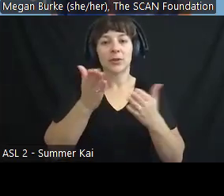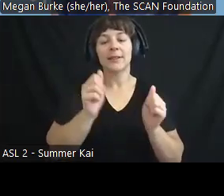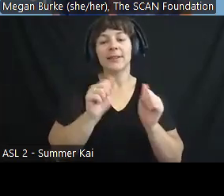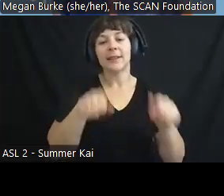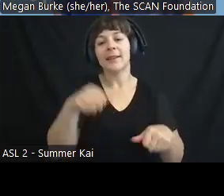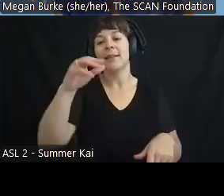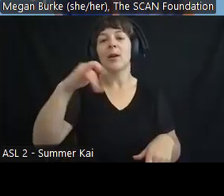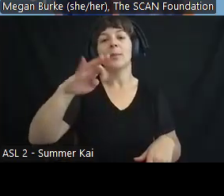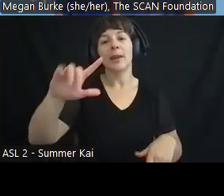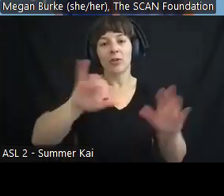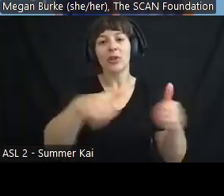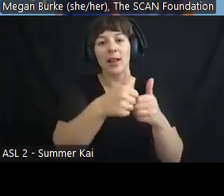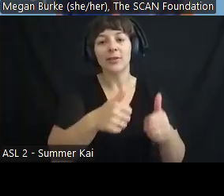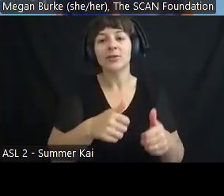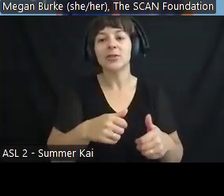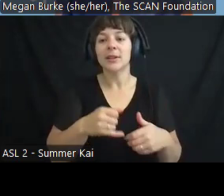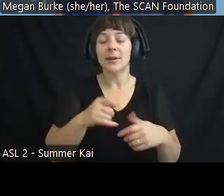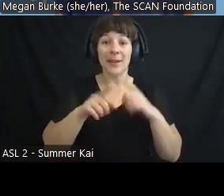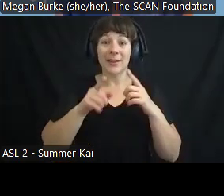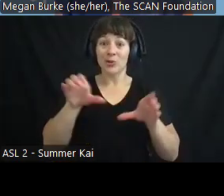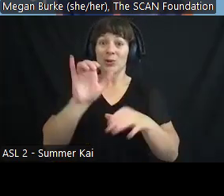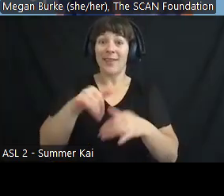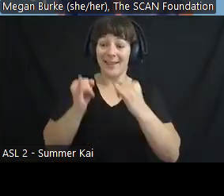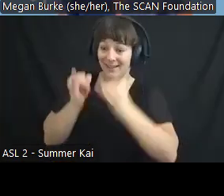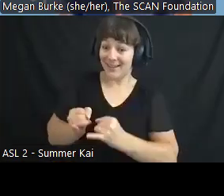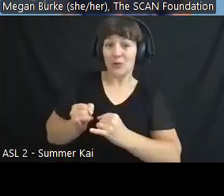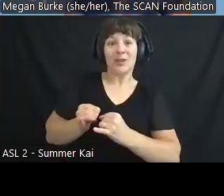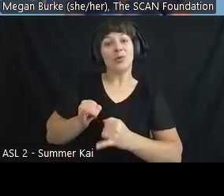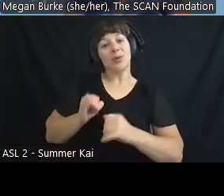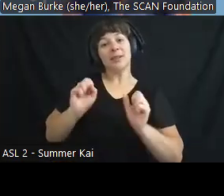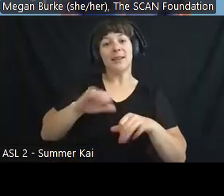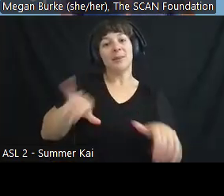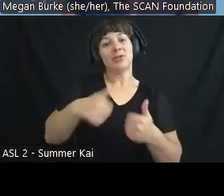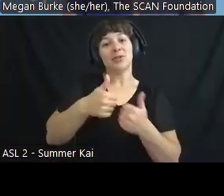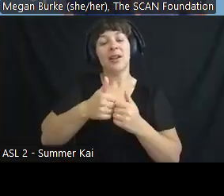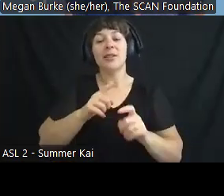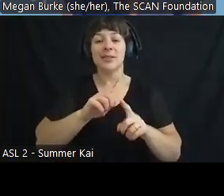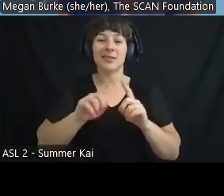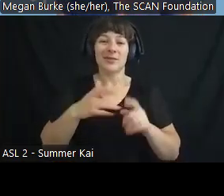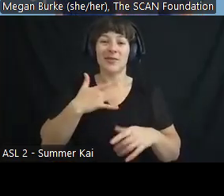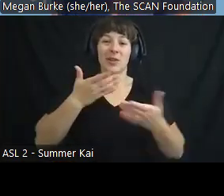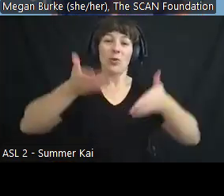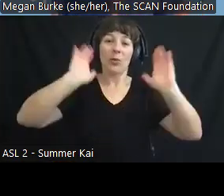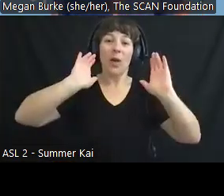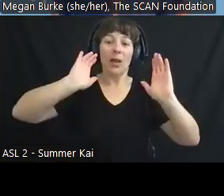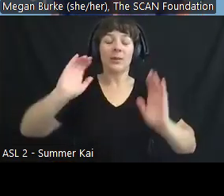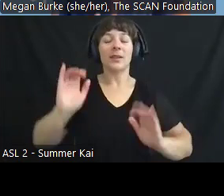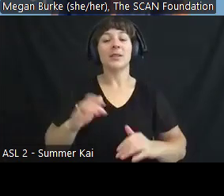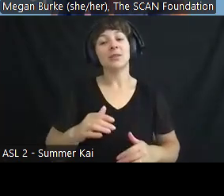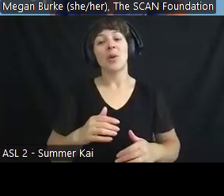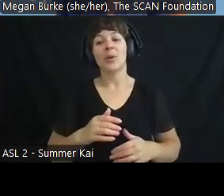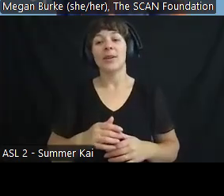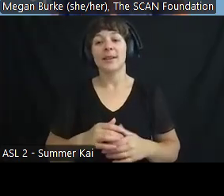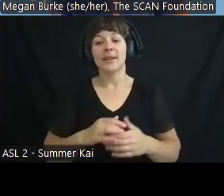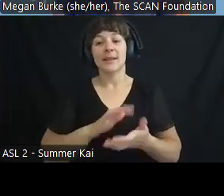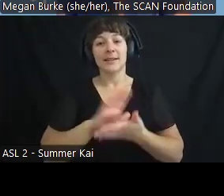doing that as an individual there's a need, but it can also be a little overwhelming. And so there's like